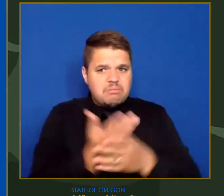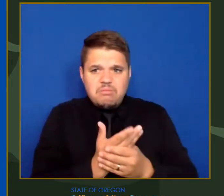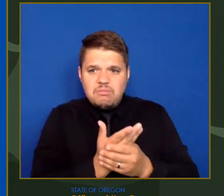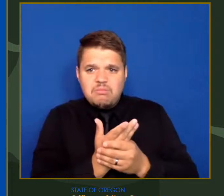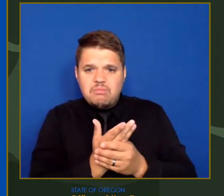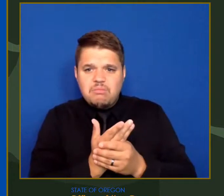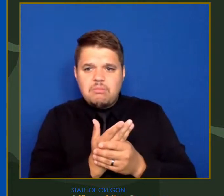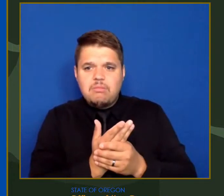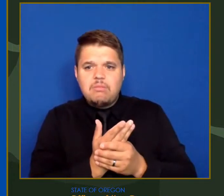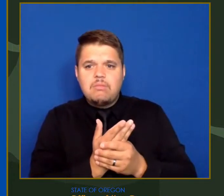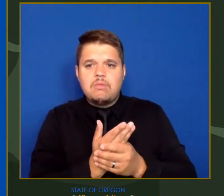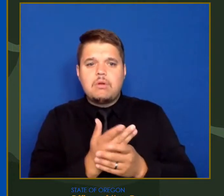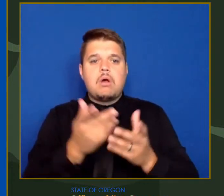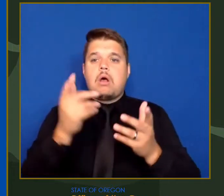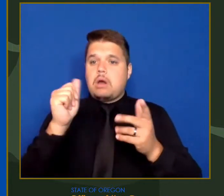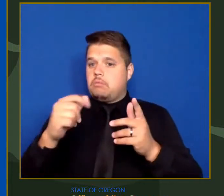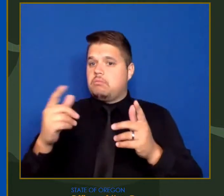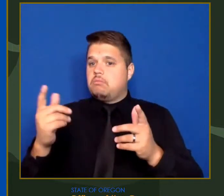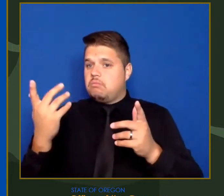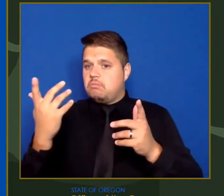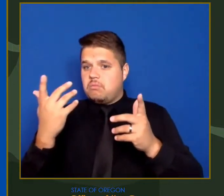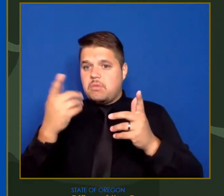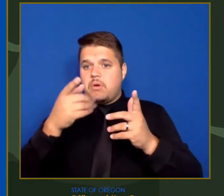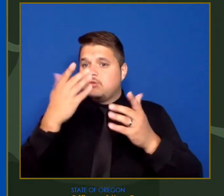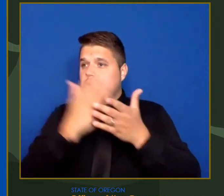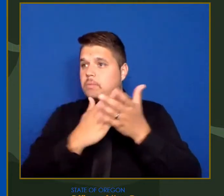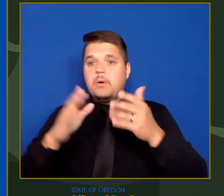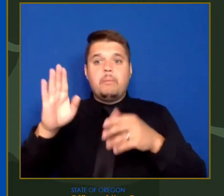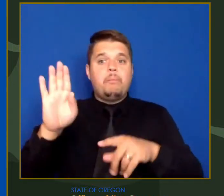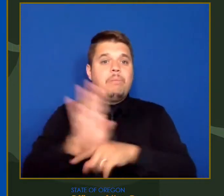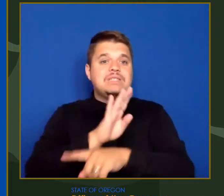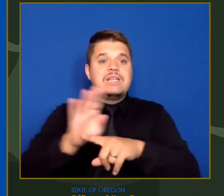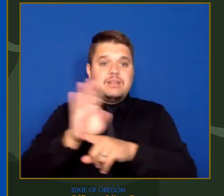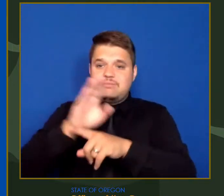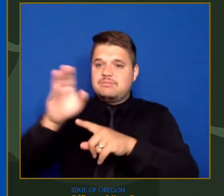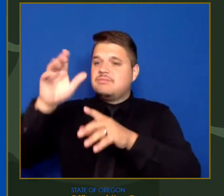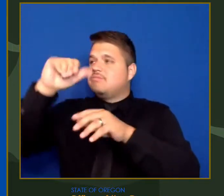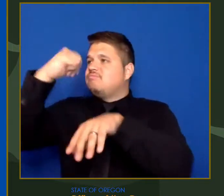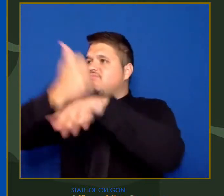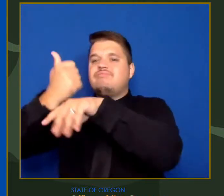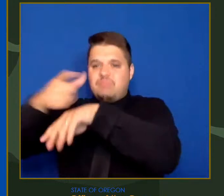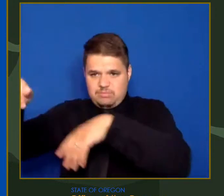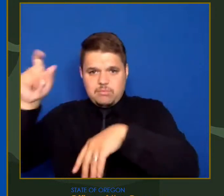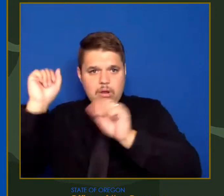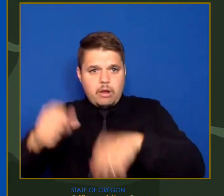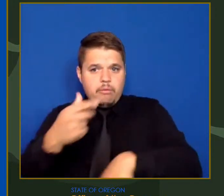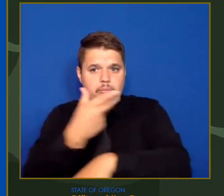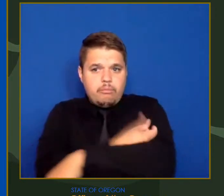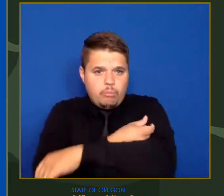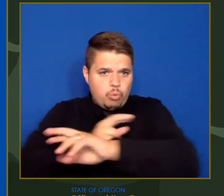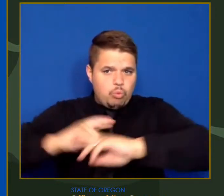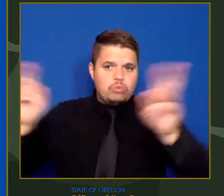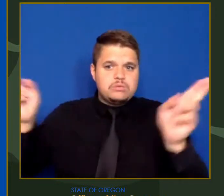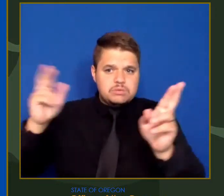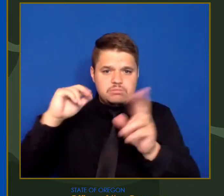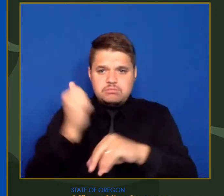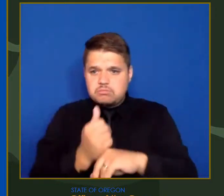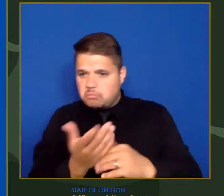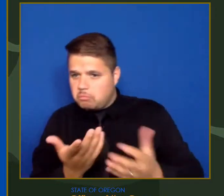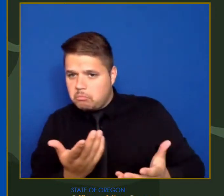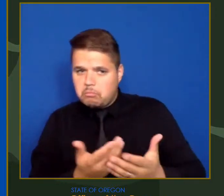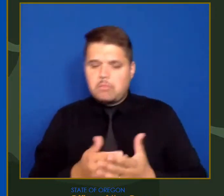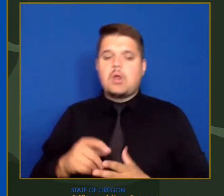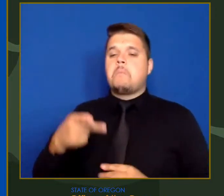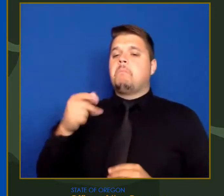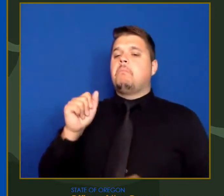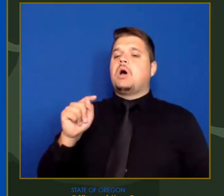do in-house vaccinations? Yeah, so right now we have vaccine on hand in primary care settings.